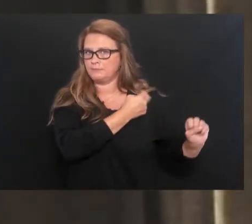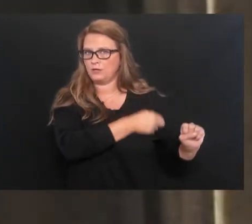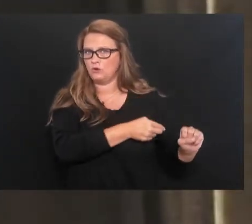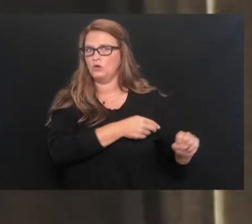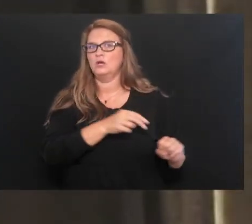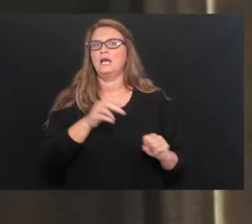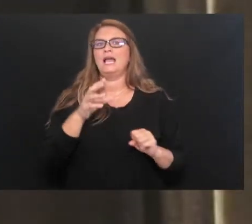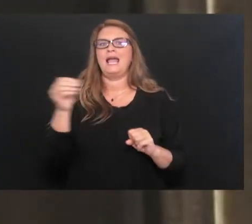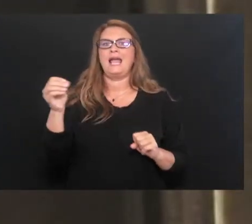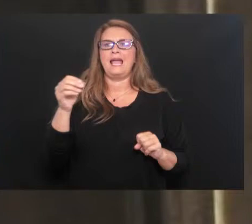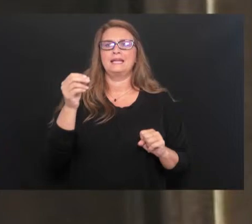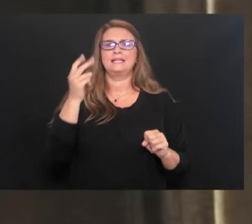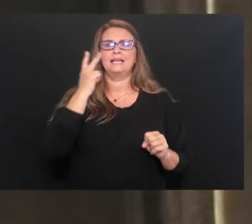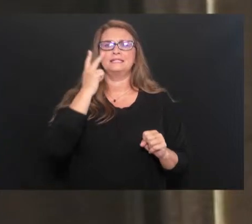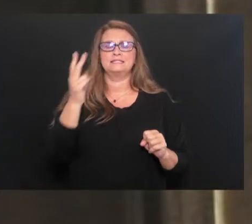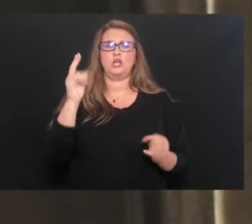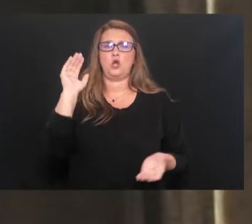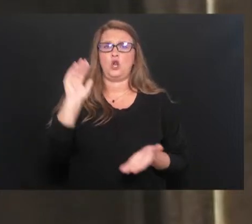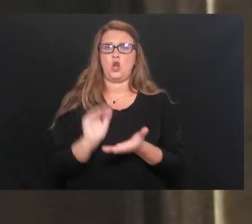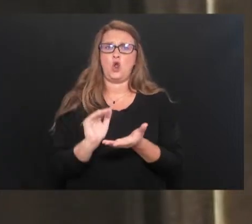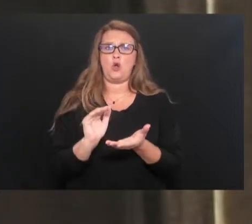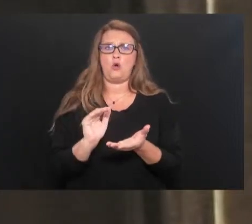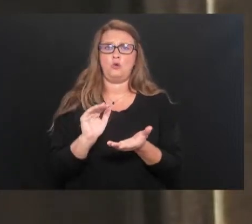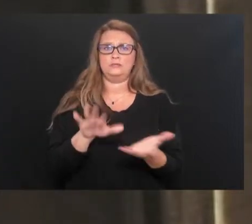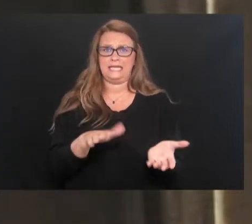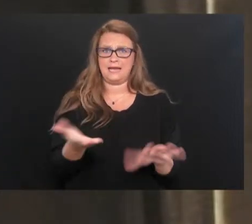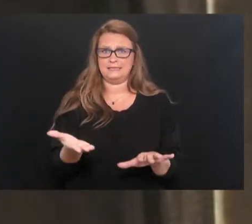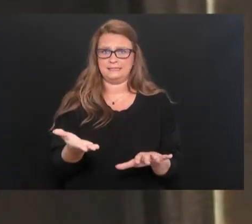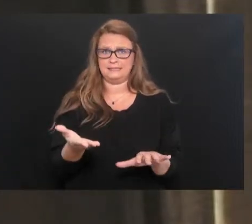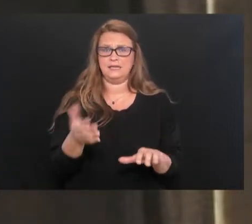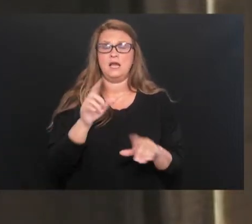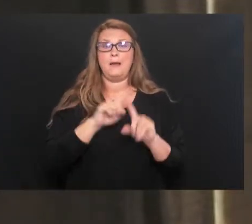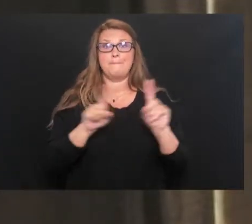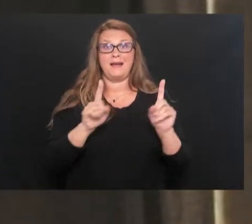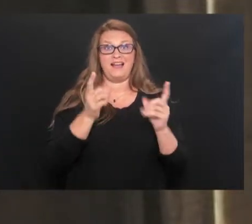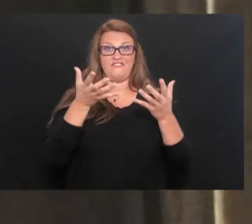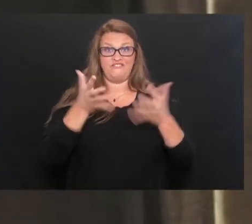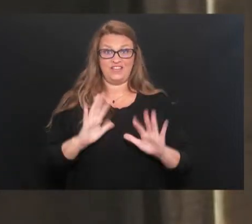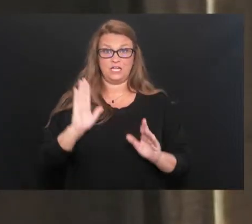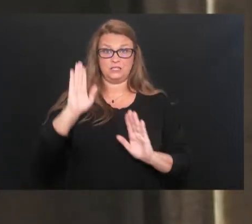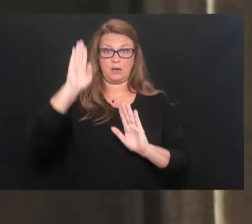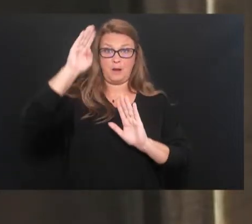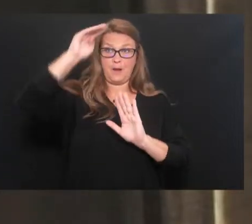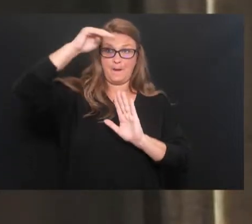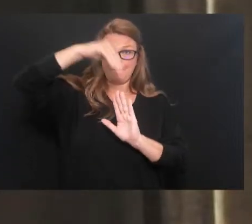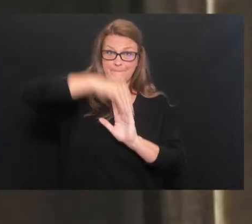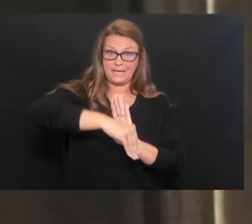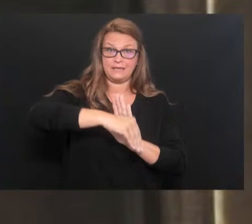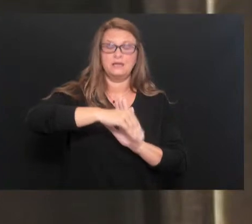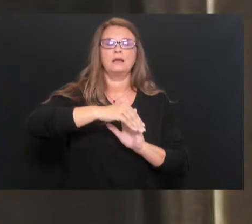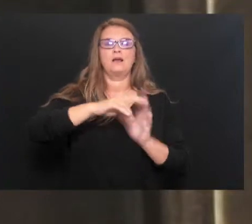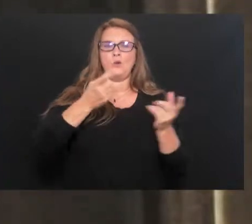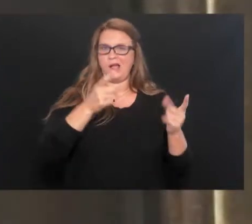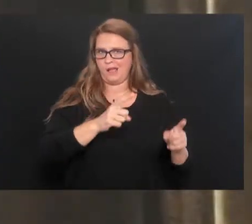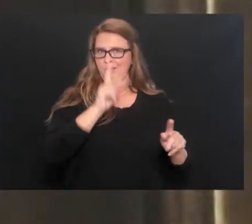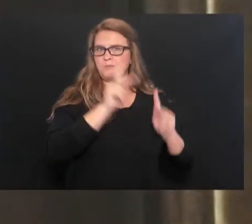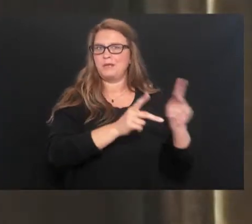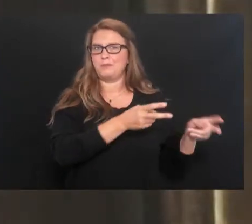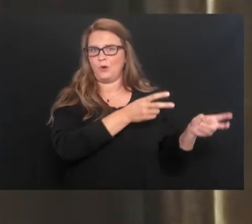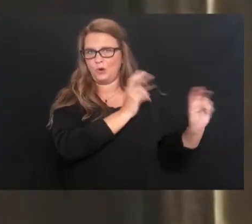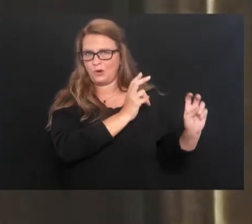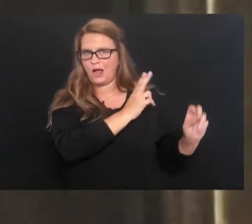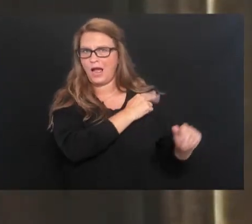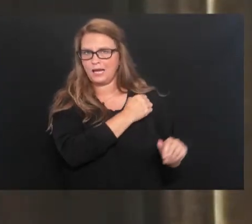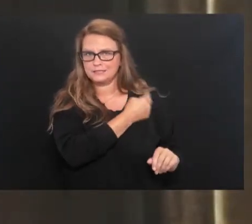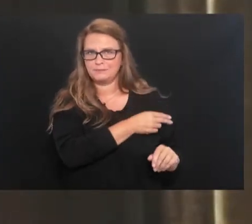saw no change in deaths during that peak. But when they finished that peak, they started to see more hospitalizations and more deaths.